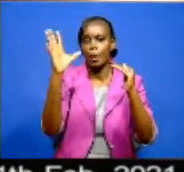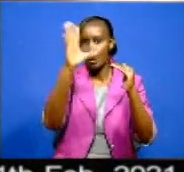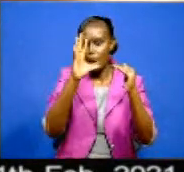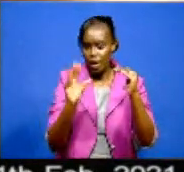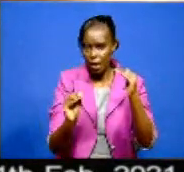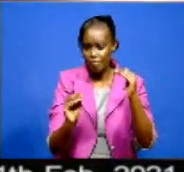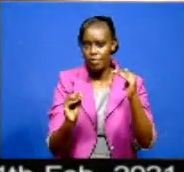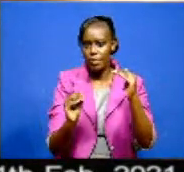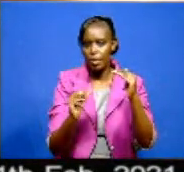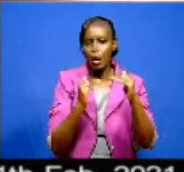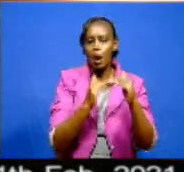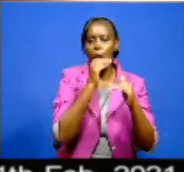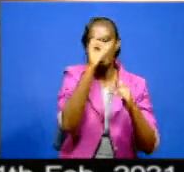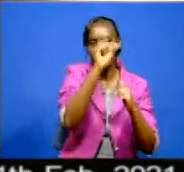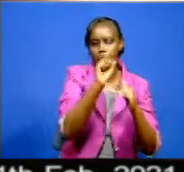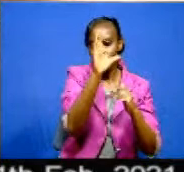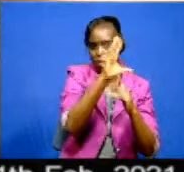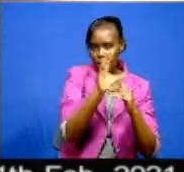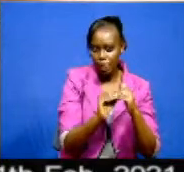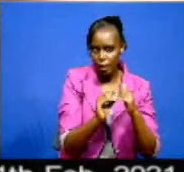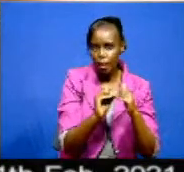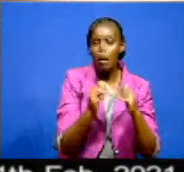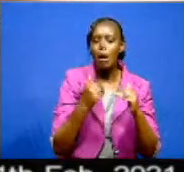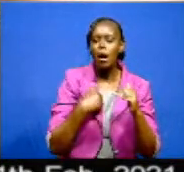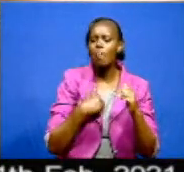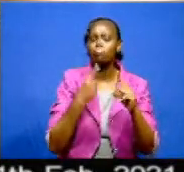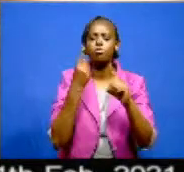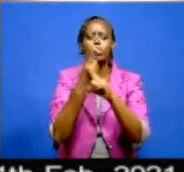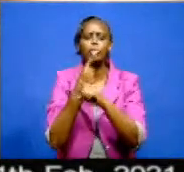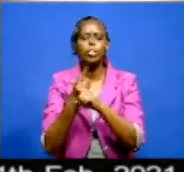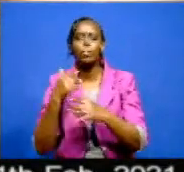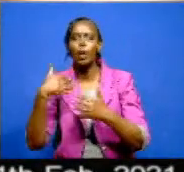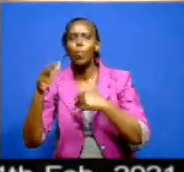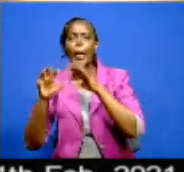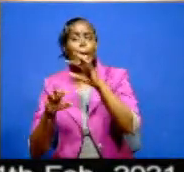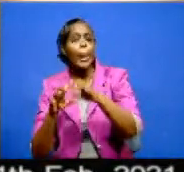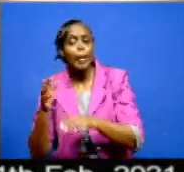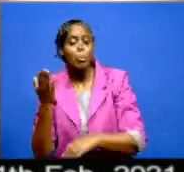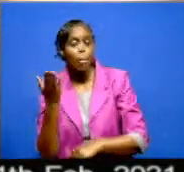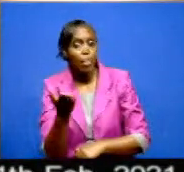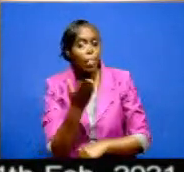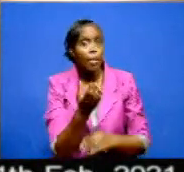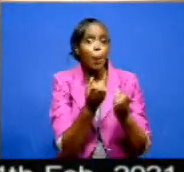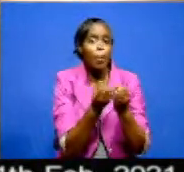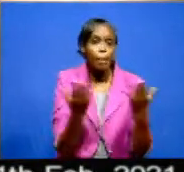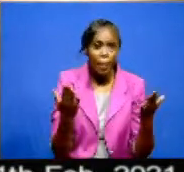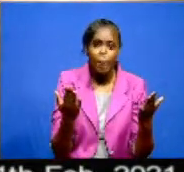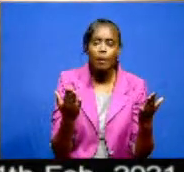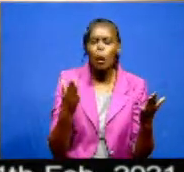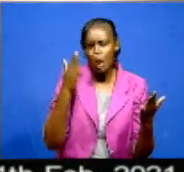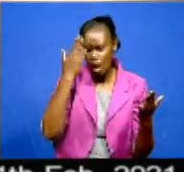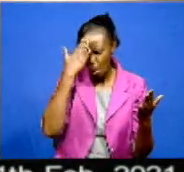South Africa, in hosting diverse animal species. It is home to over